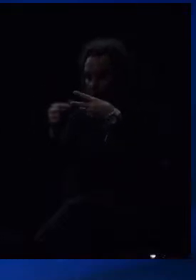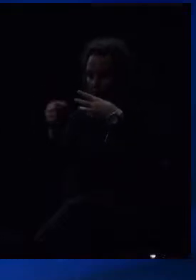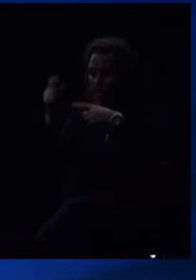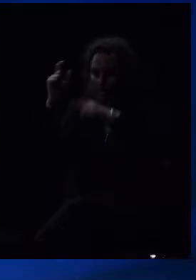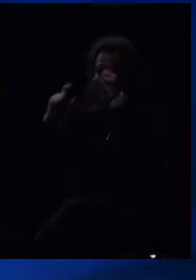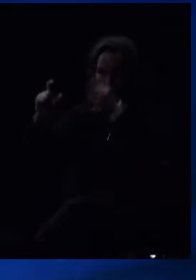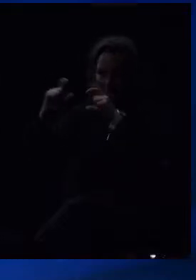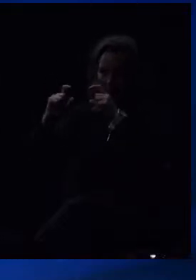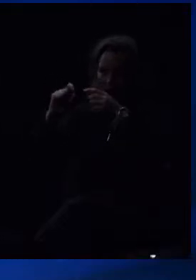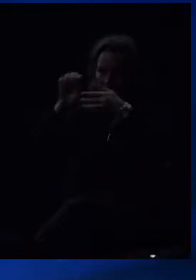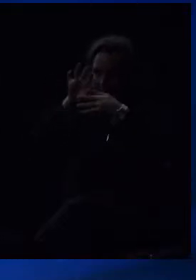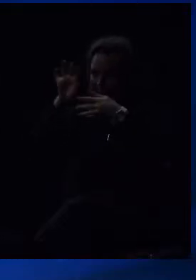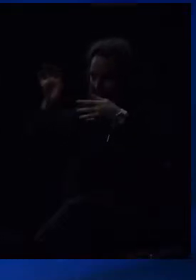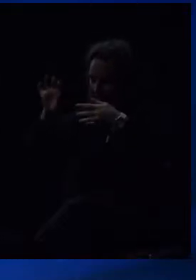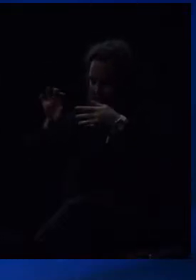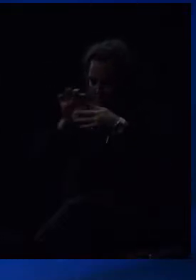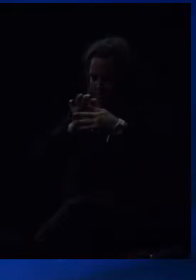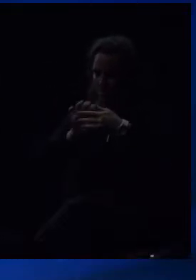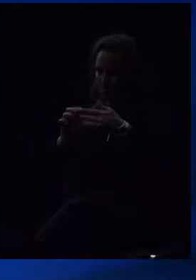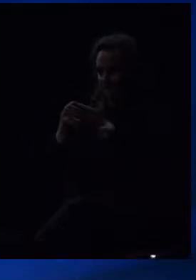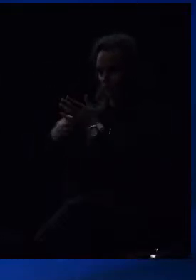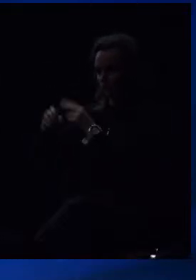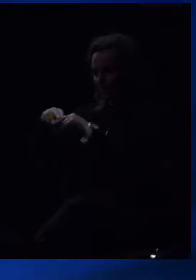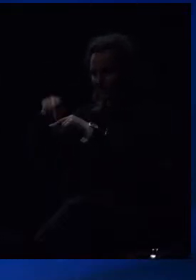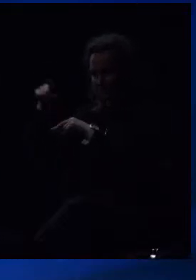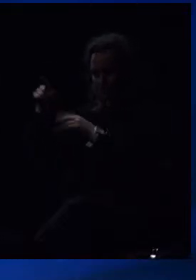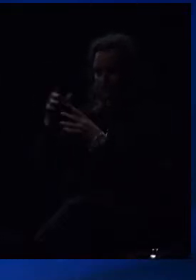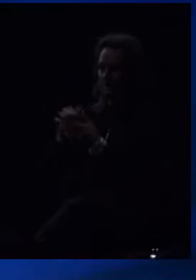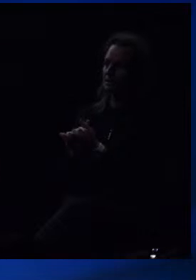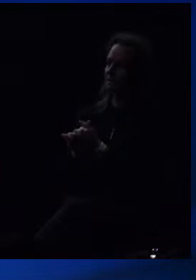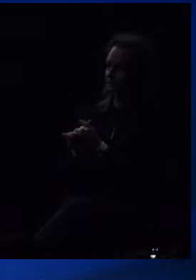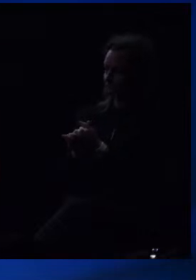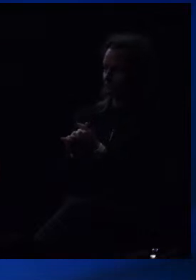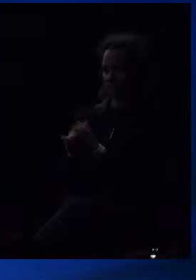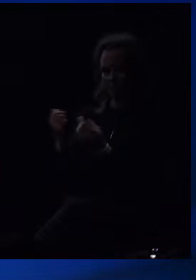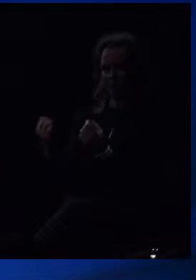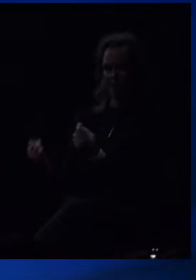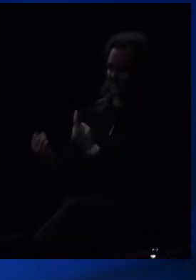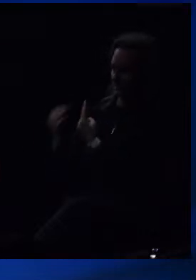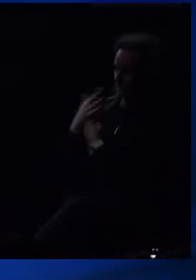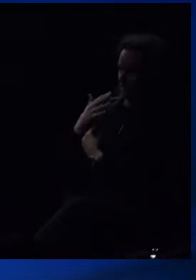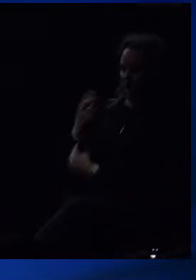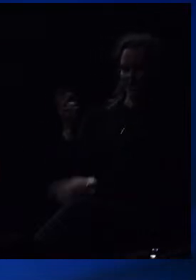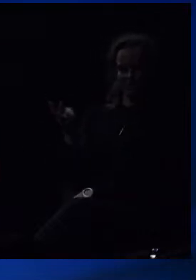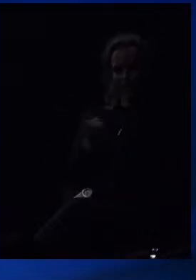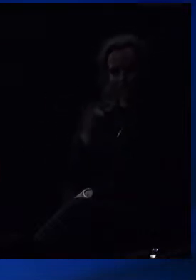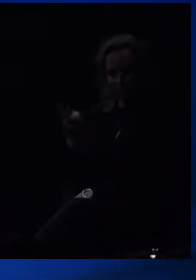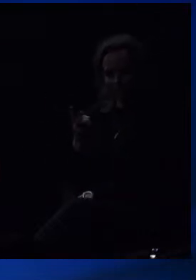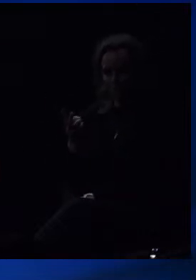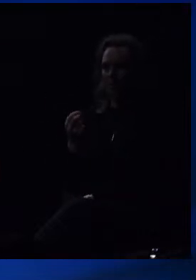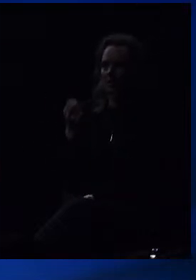And I was still very inspired by both like artistic